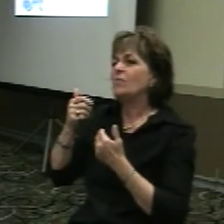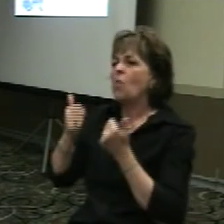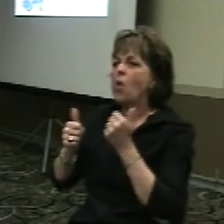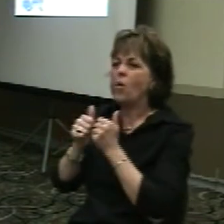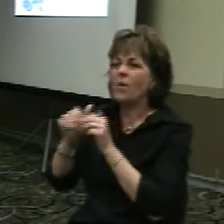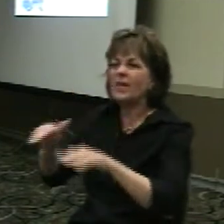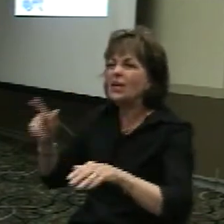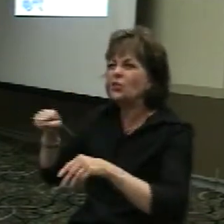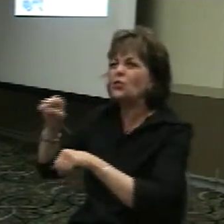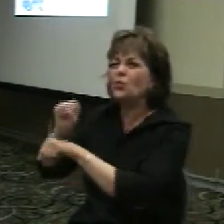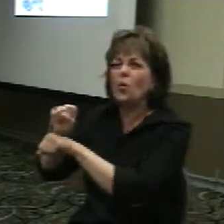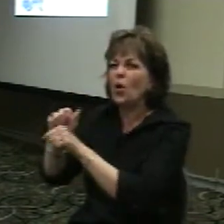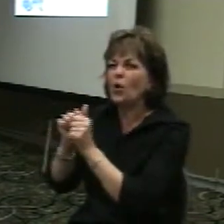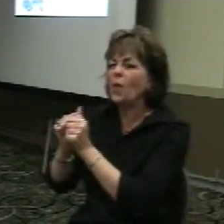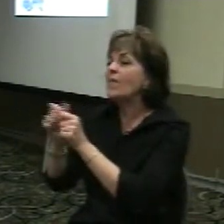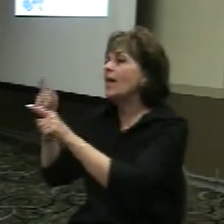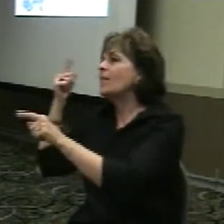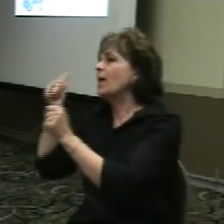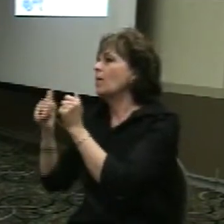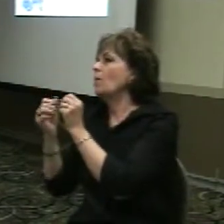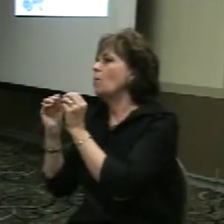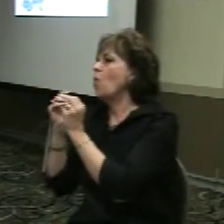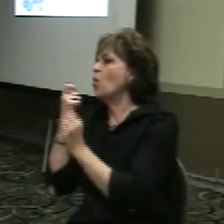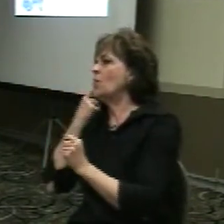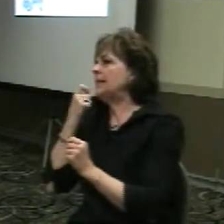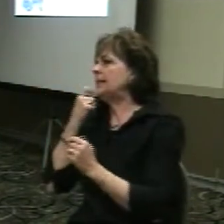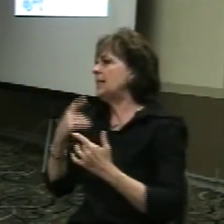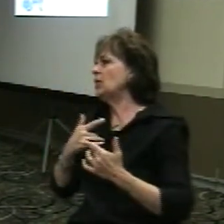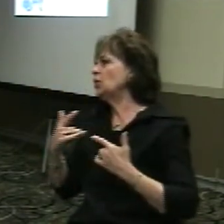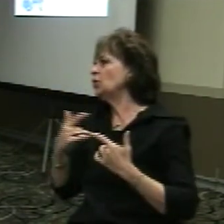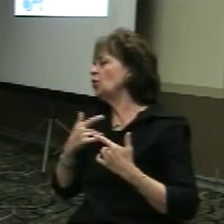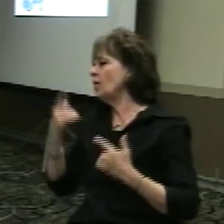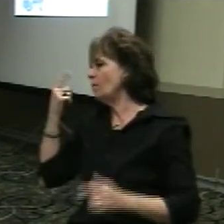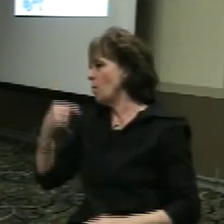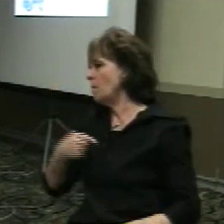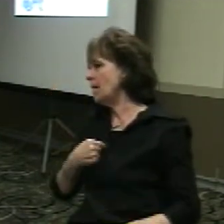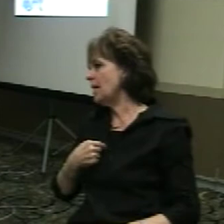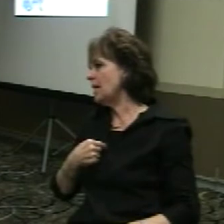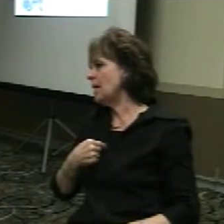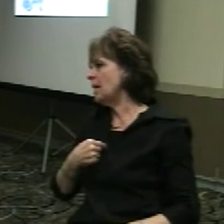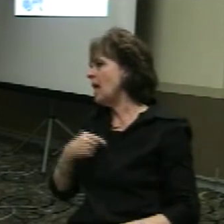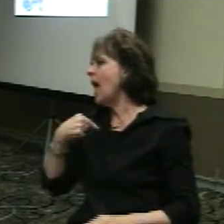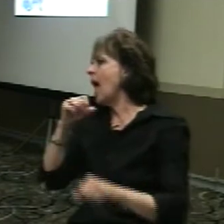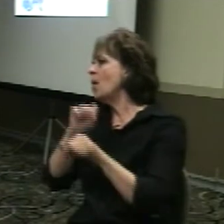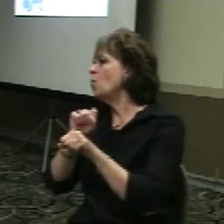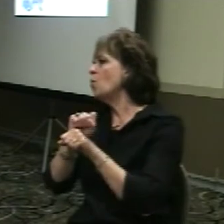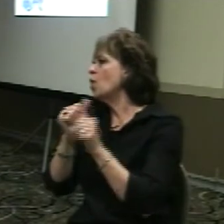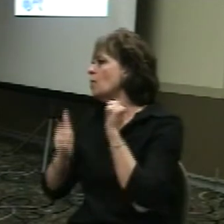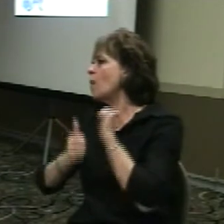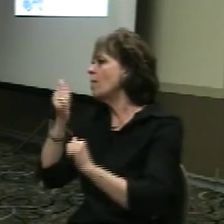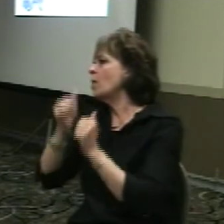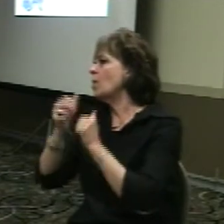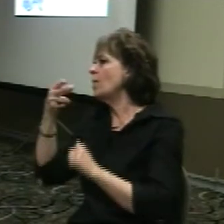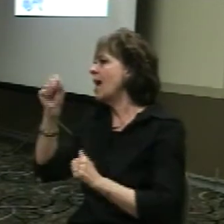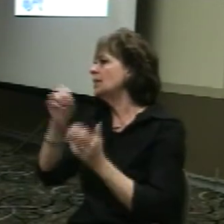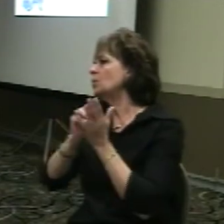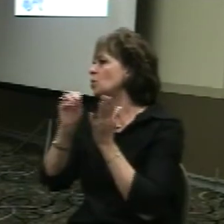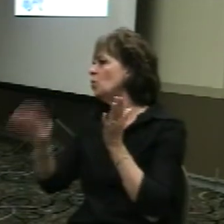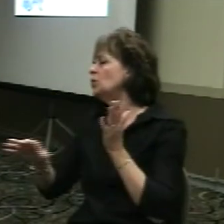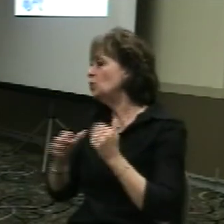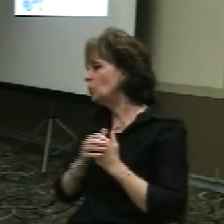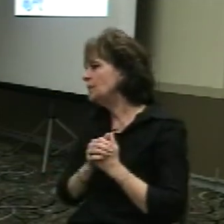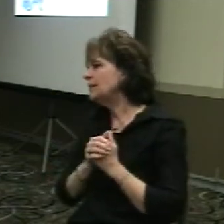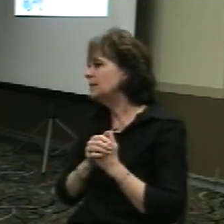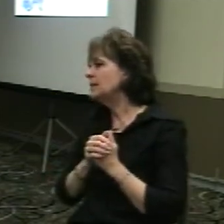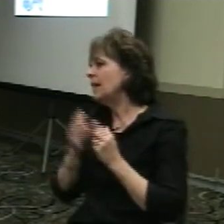with? I think a more recent concern for me has been, I work primarily with high school students